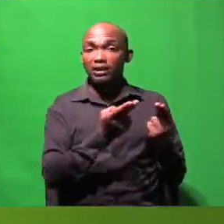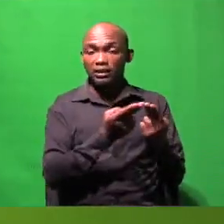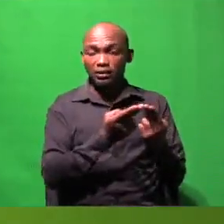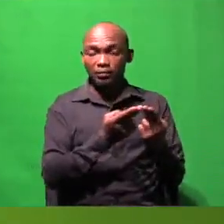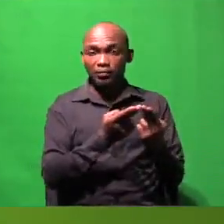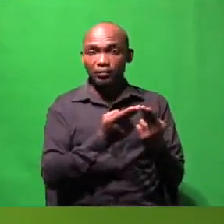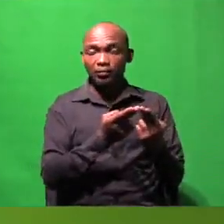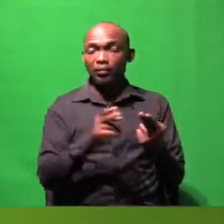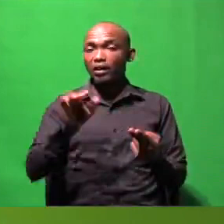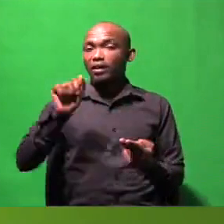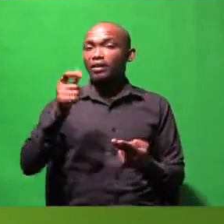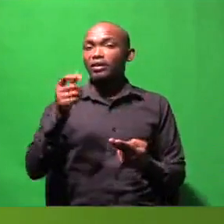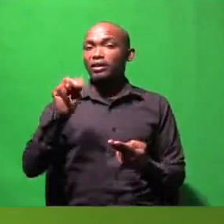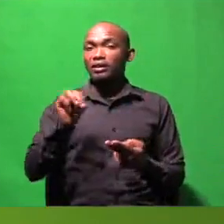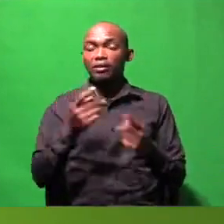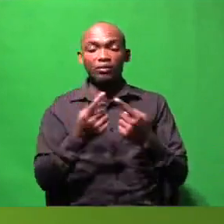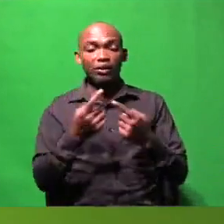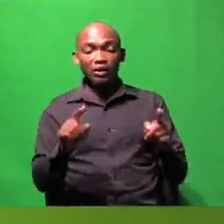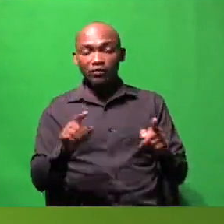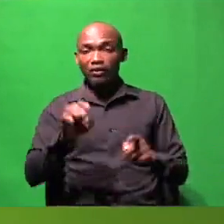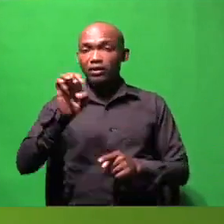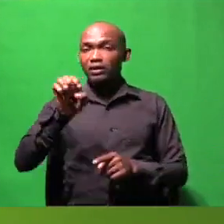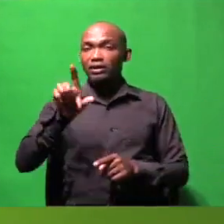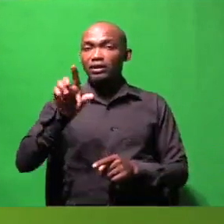Atoms of different element can have